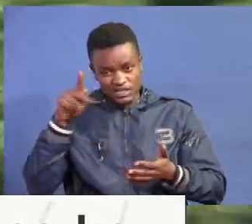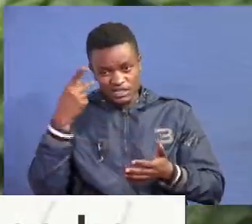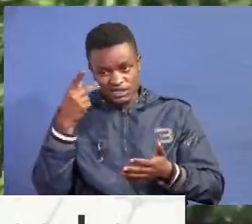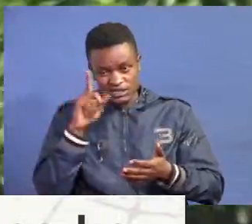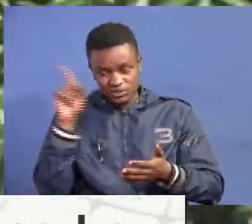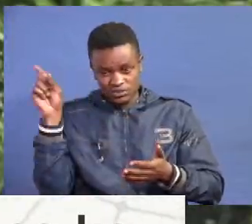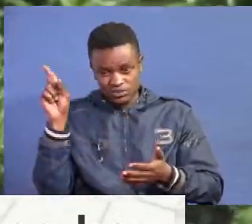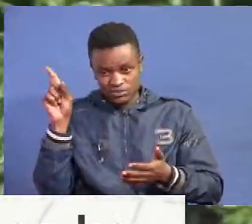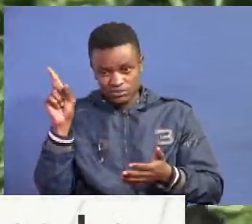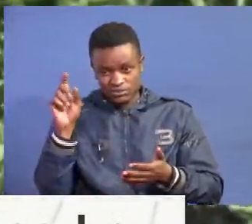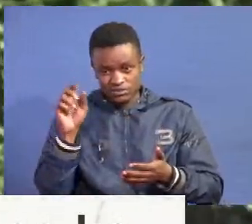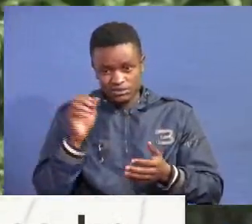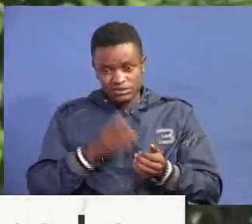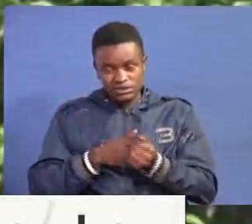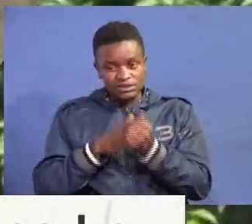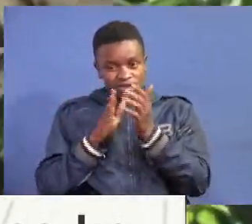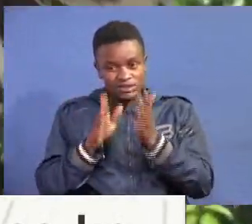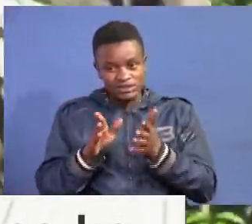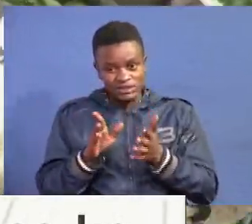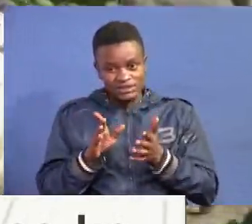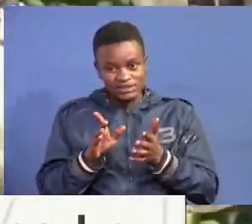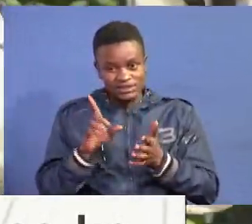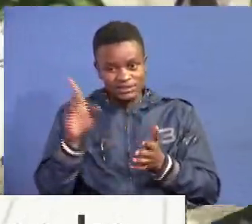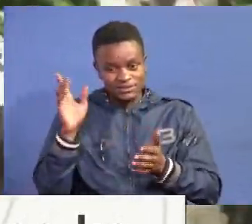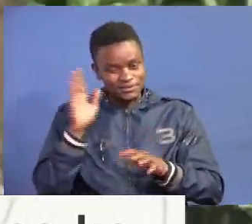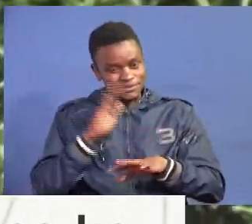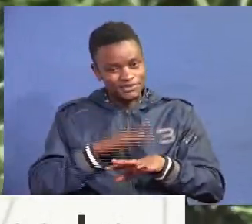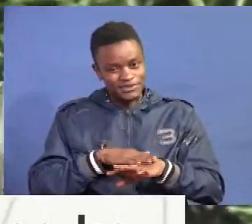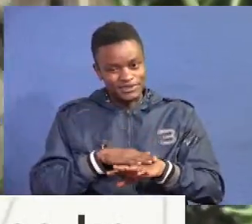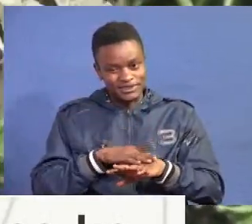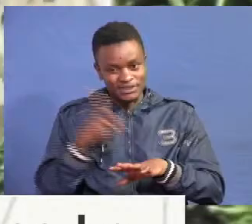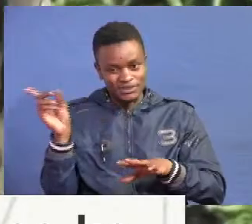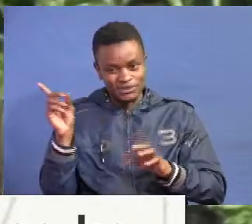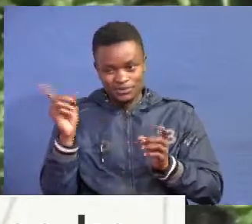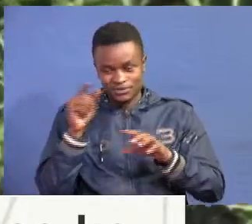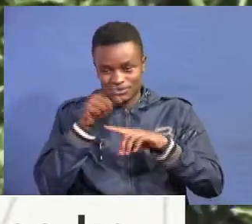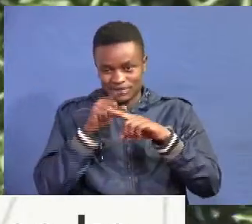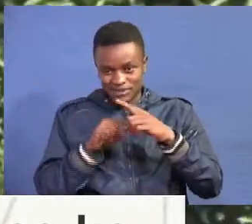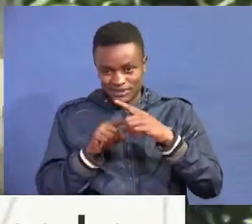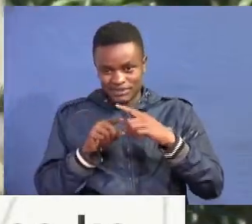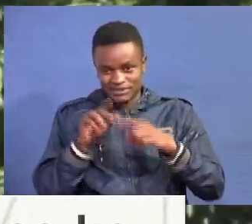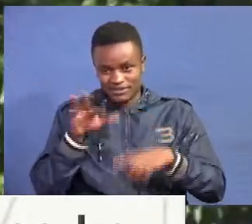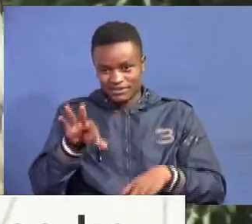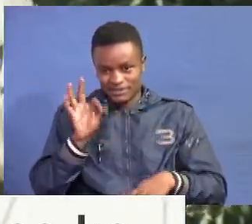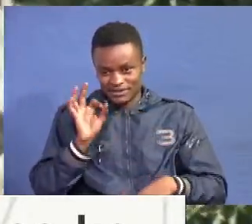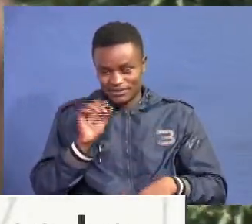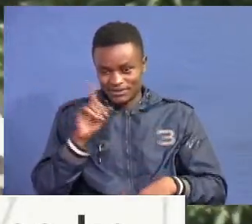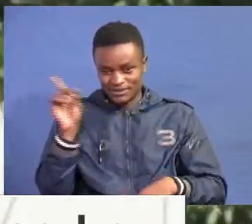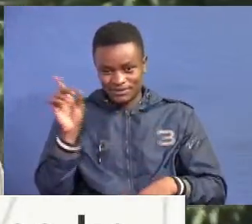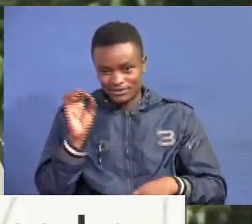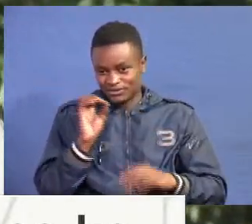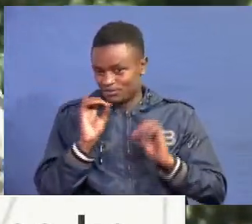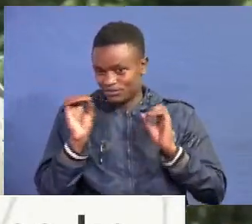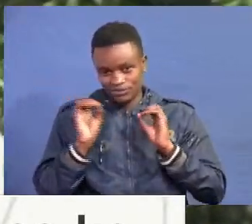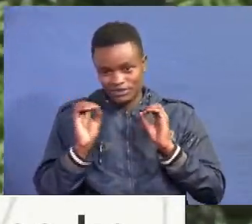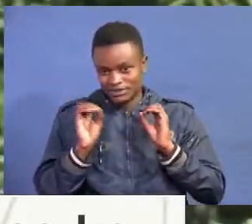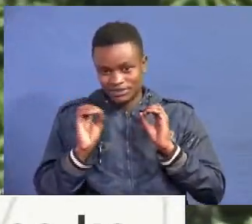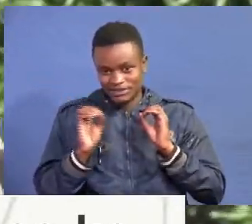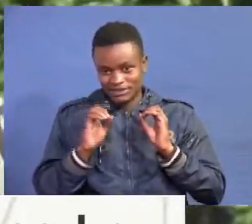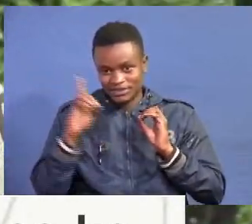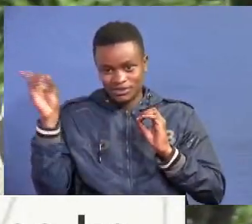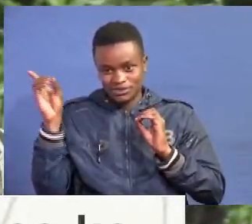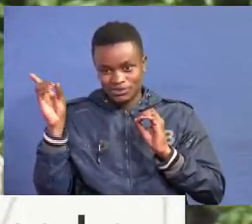Salasia. Na kama wanasema ati mimi nataka kudivide kura, waniambie ni nani amedeclare kusimama president kama